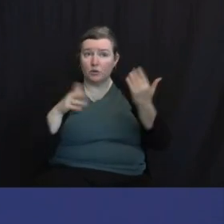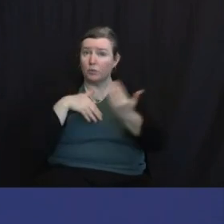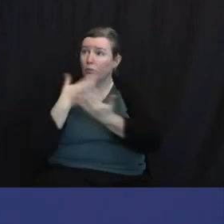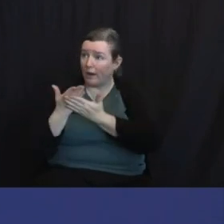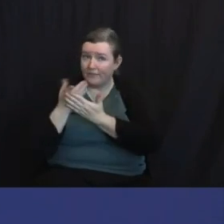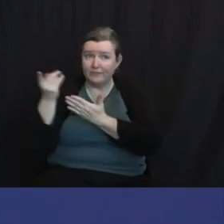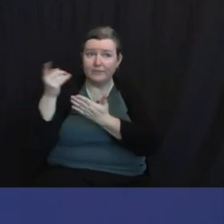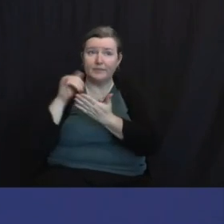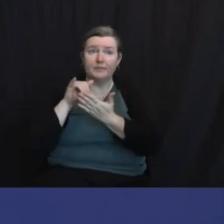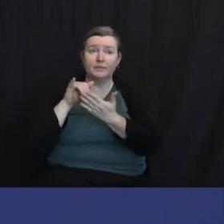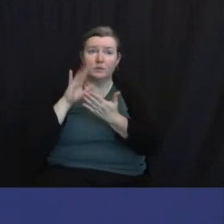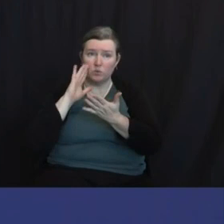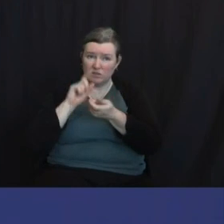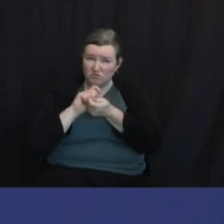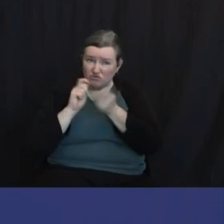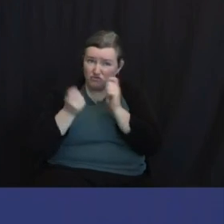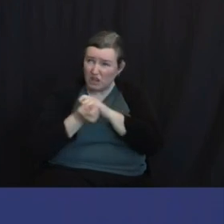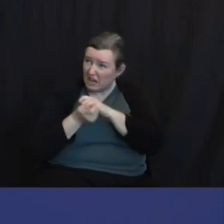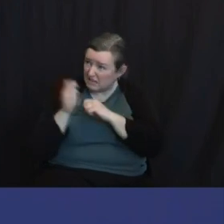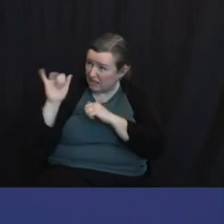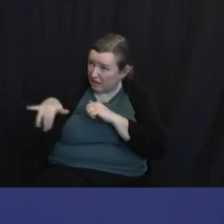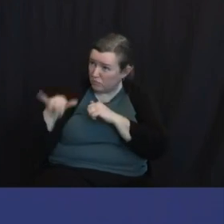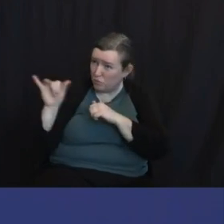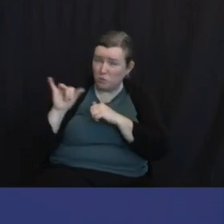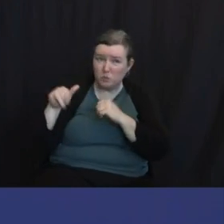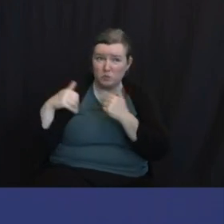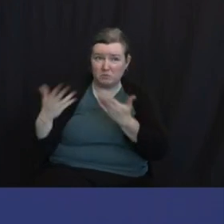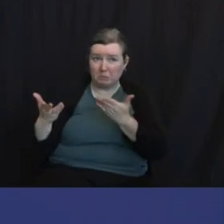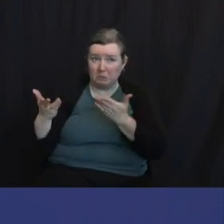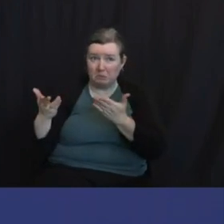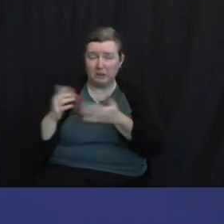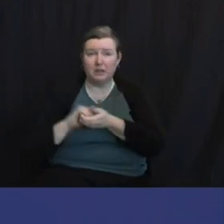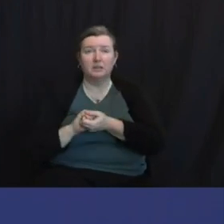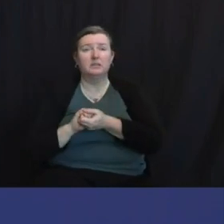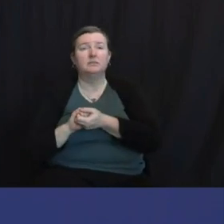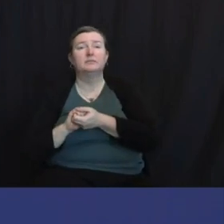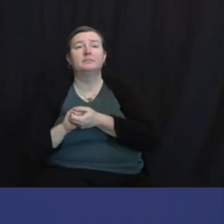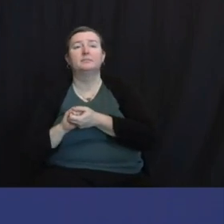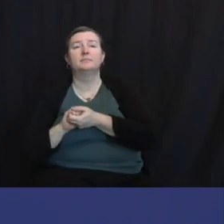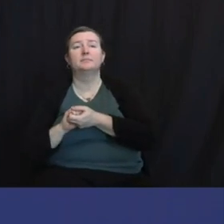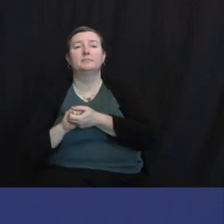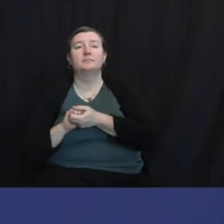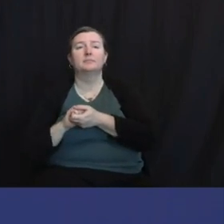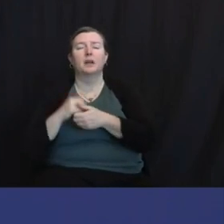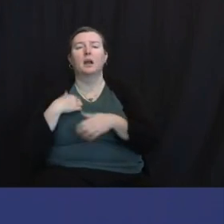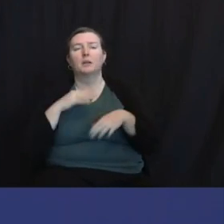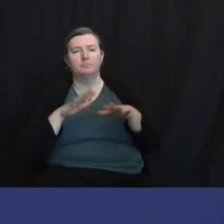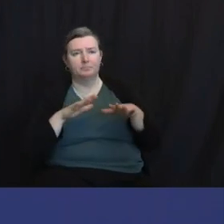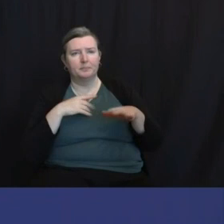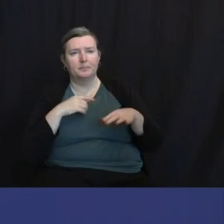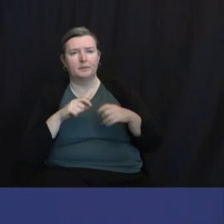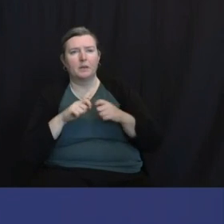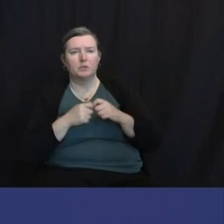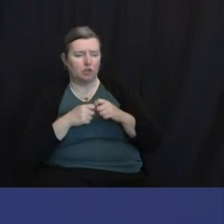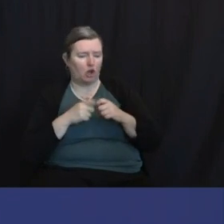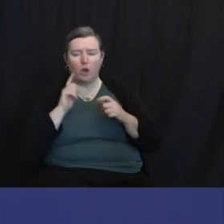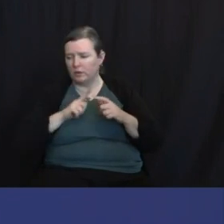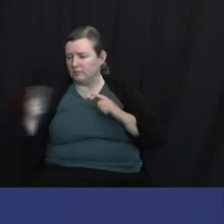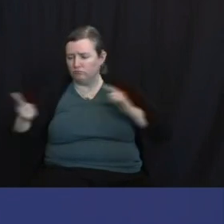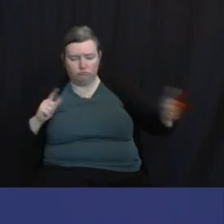change? Thank you. So I'll start, Angelica, or you, Judy, or Eddie, come in